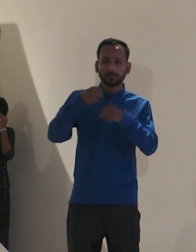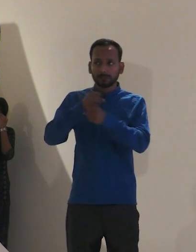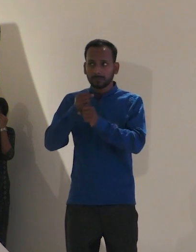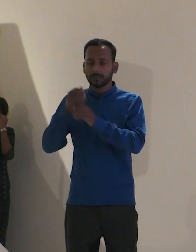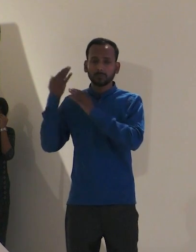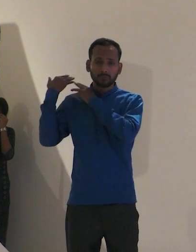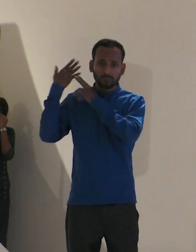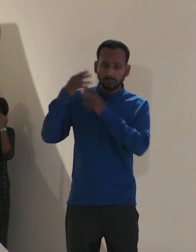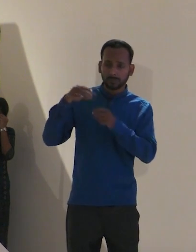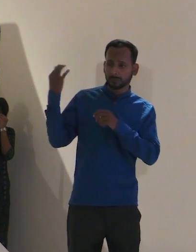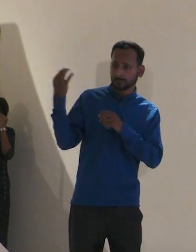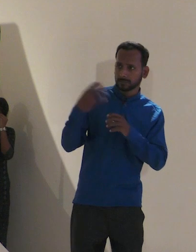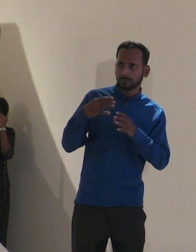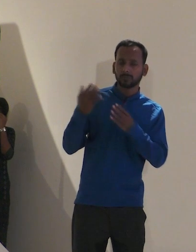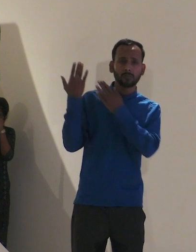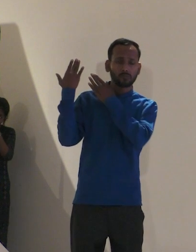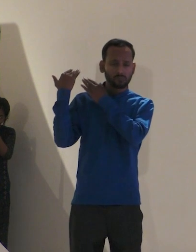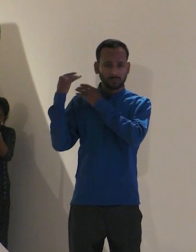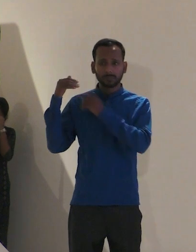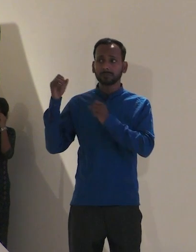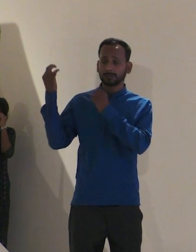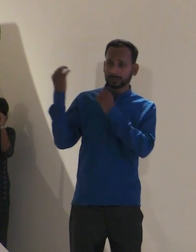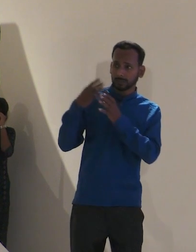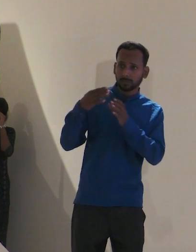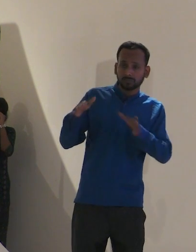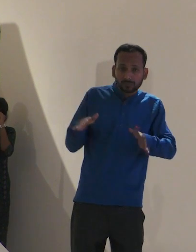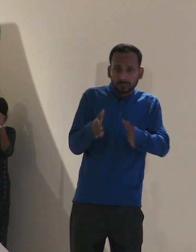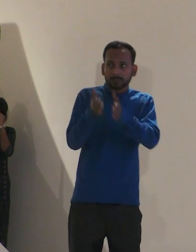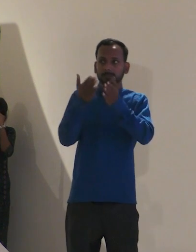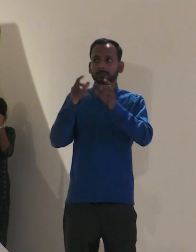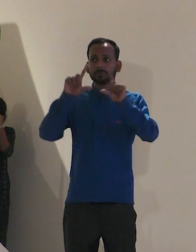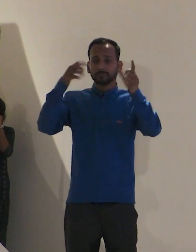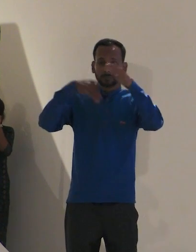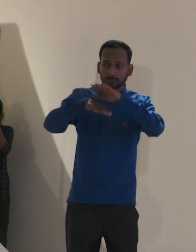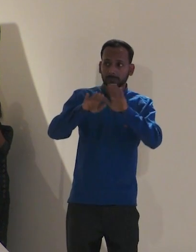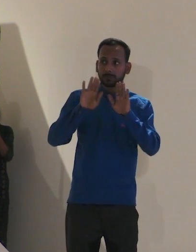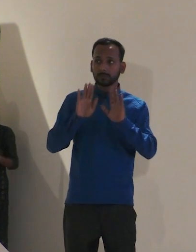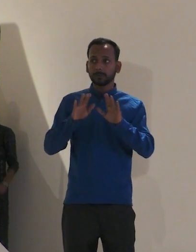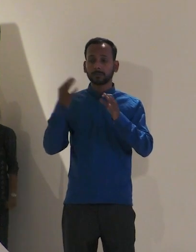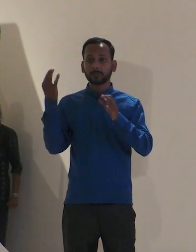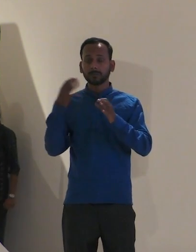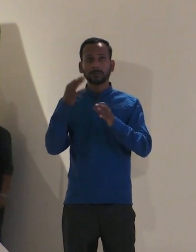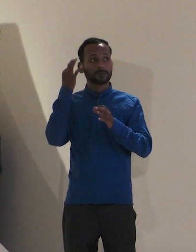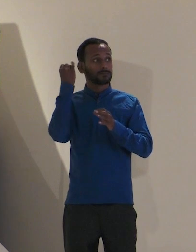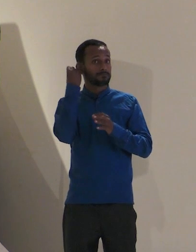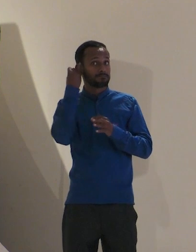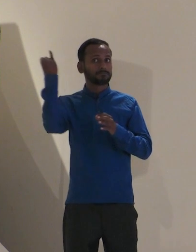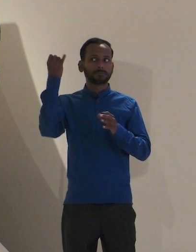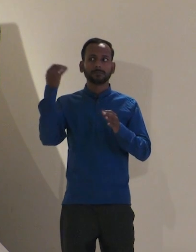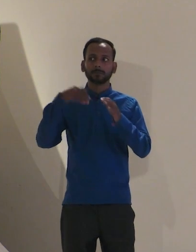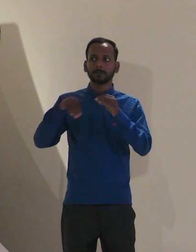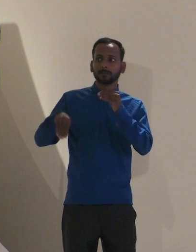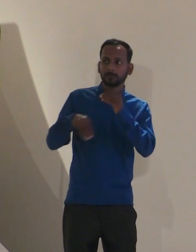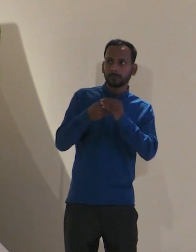new, that should be placed in open air museum. These are new concept. Another concept